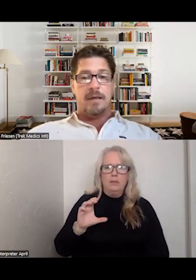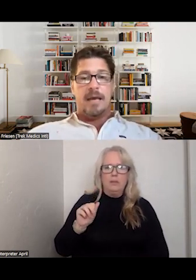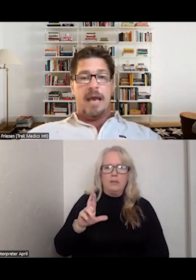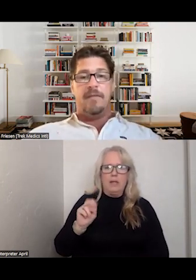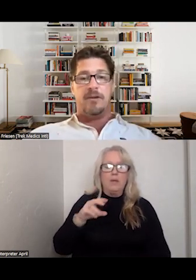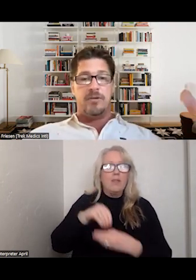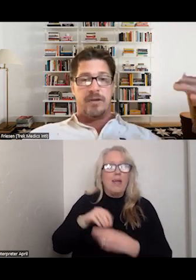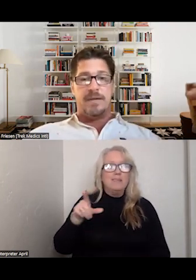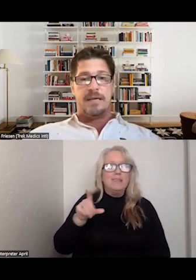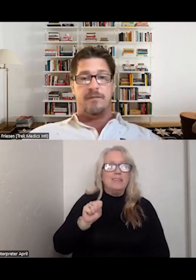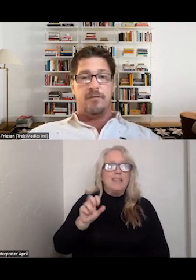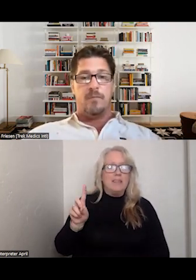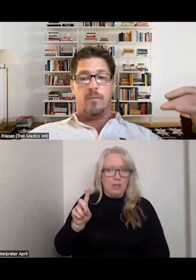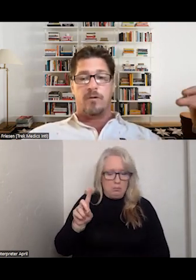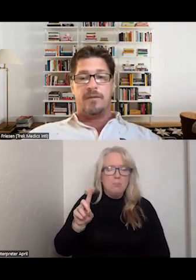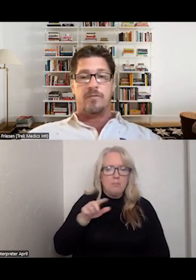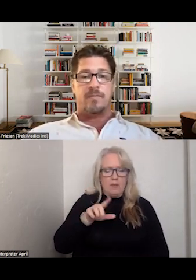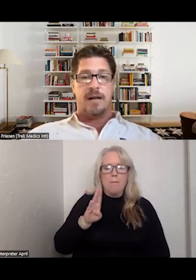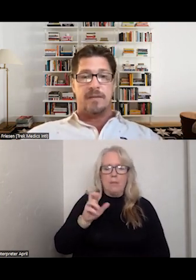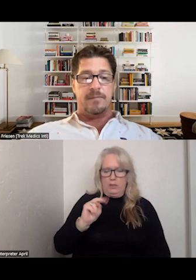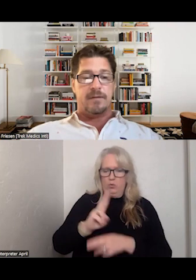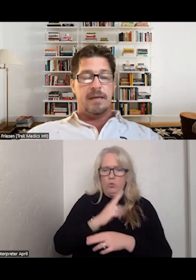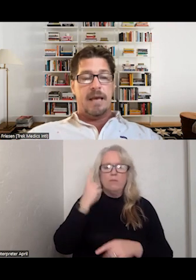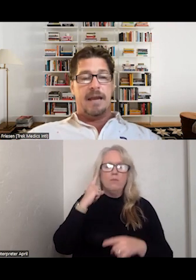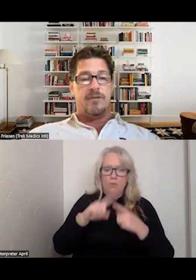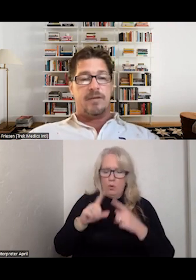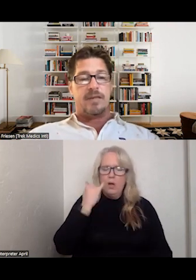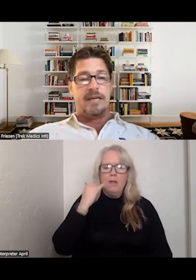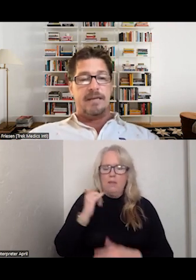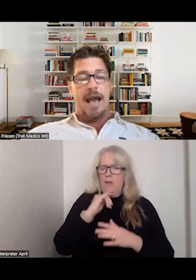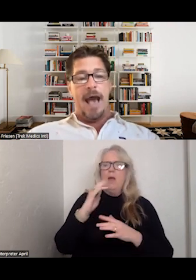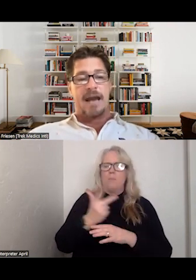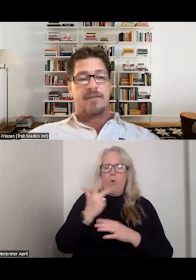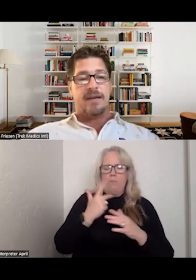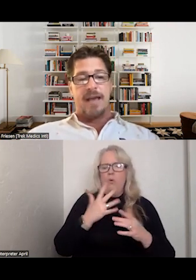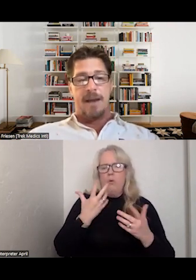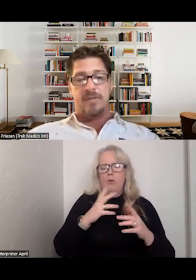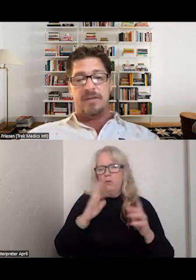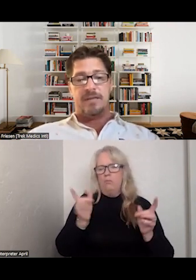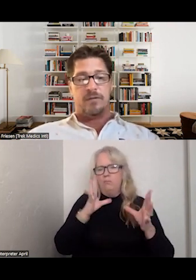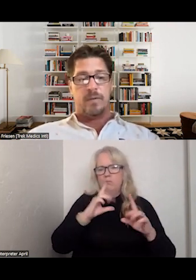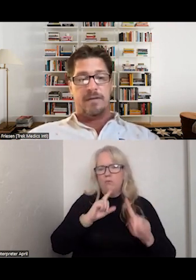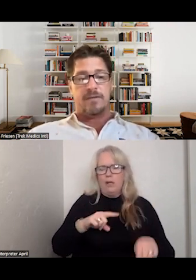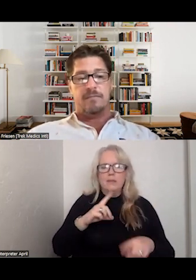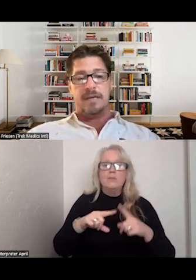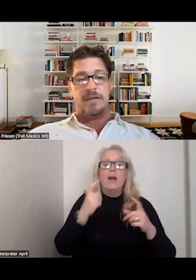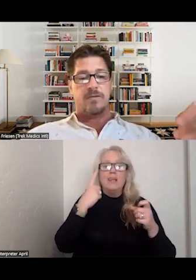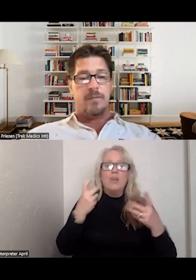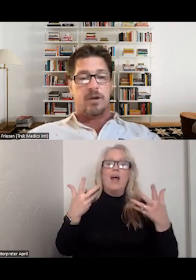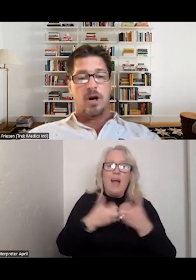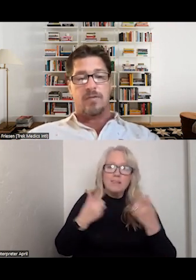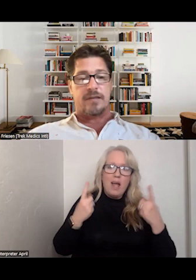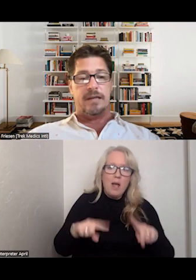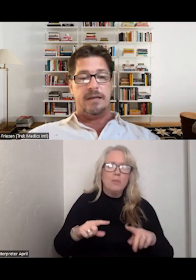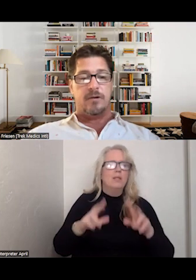Diego, and they're using Beacon for their mobile crisis response teams. And as you can see, access happens in different ways. Either